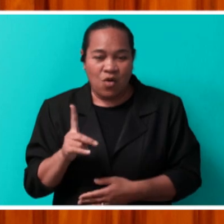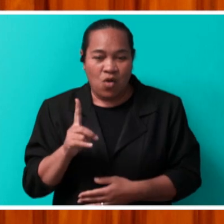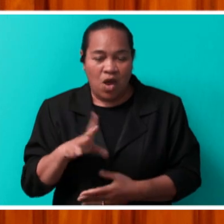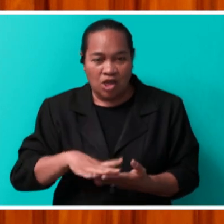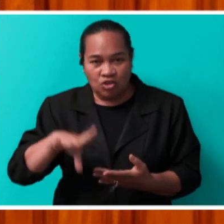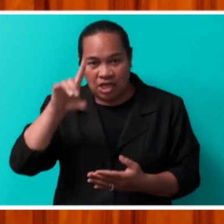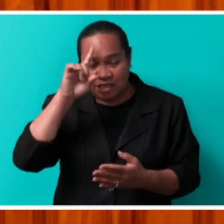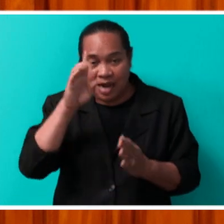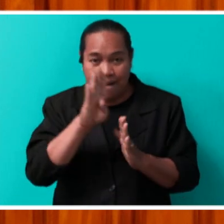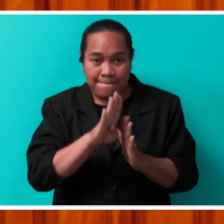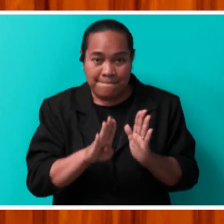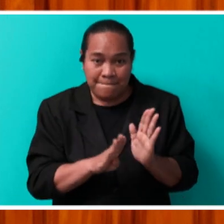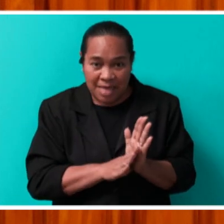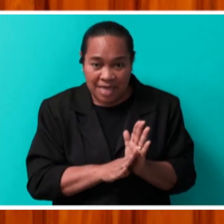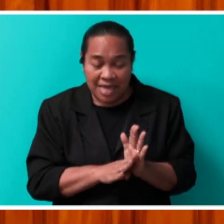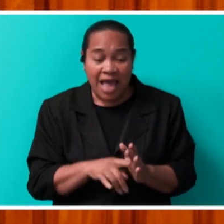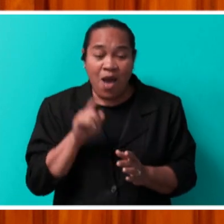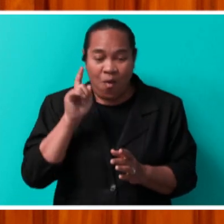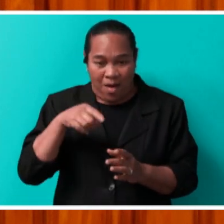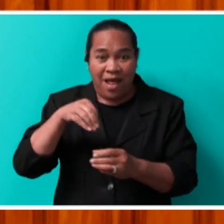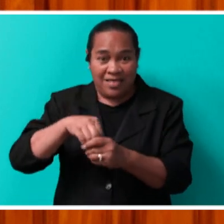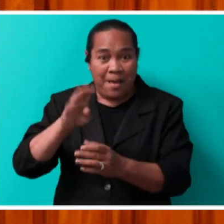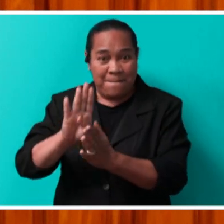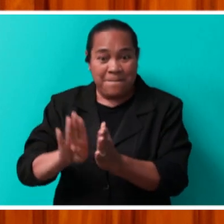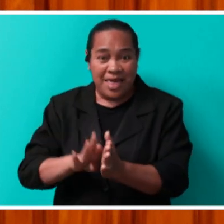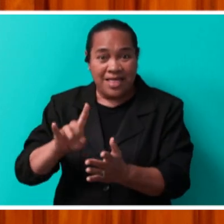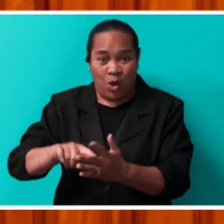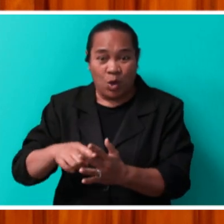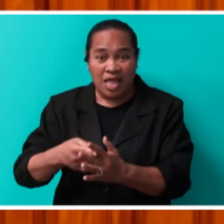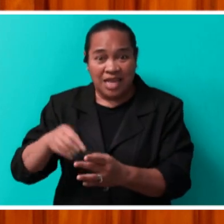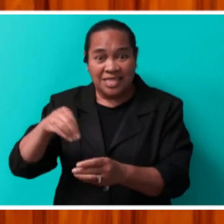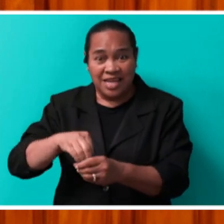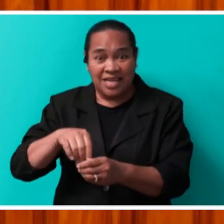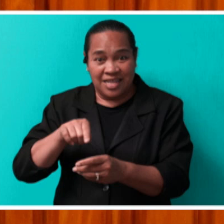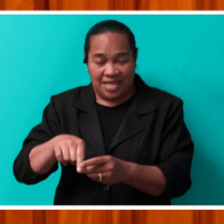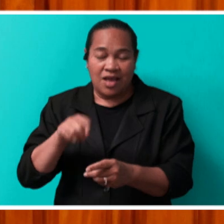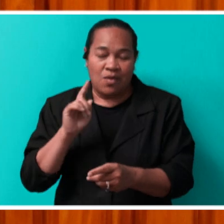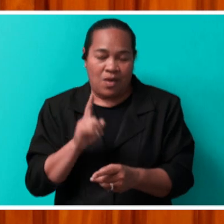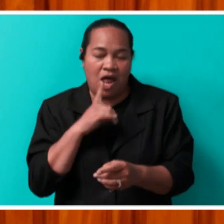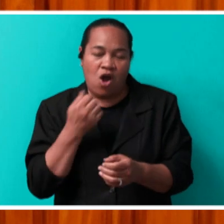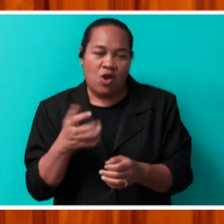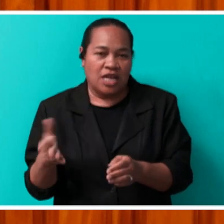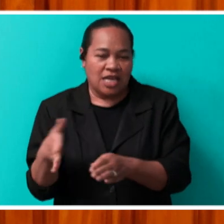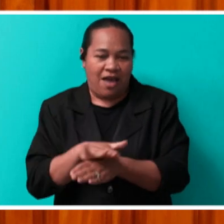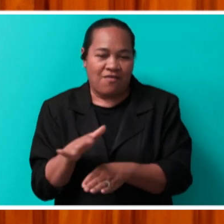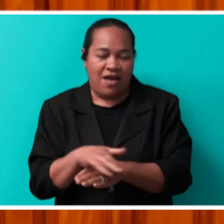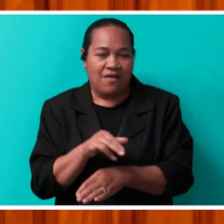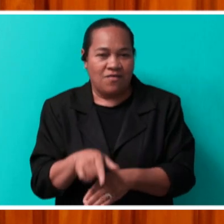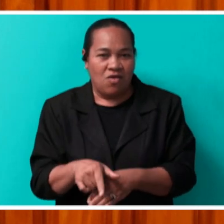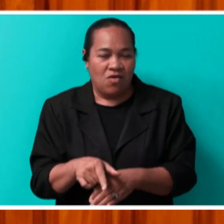education bill, and part of the contents that is covered in the education bill